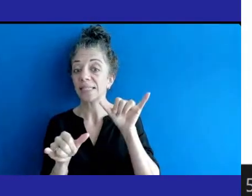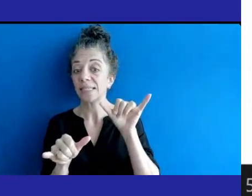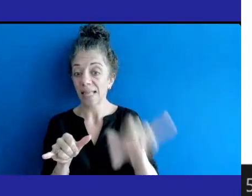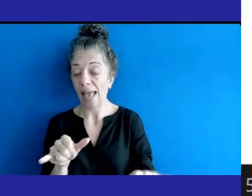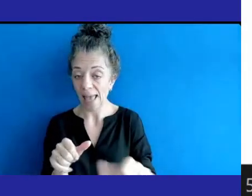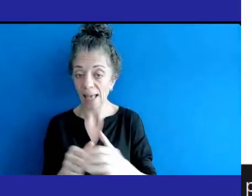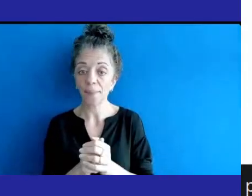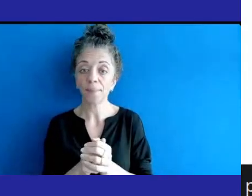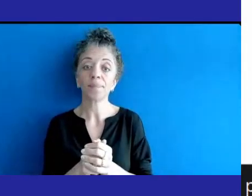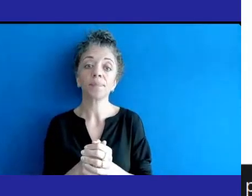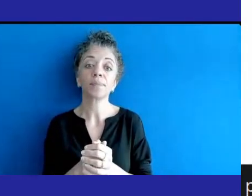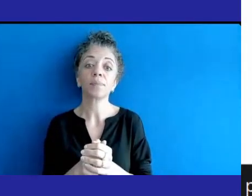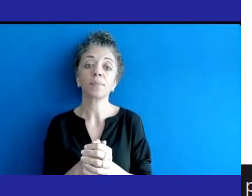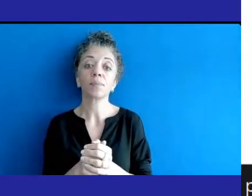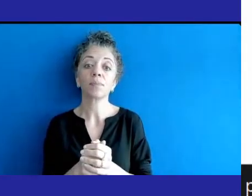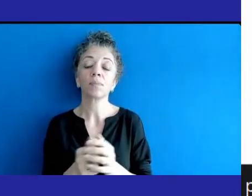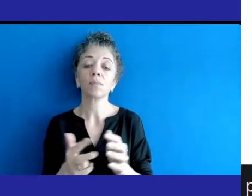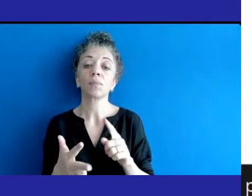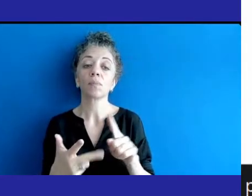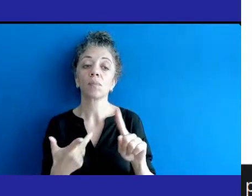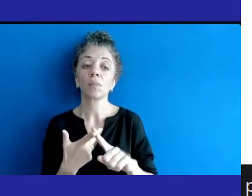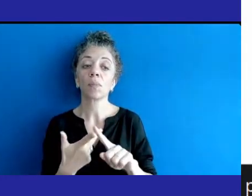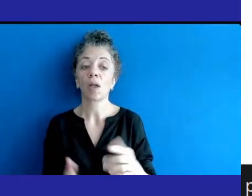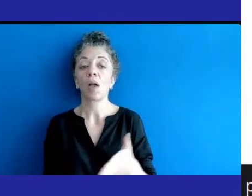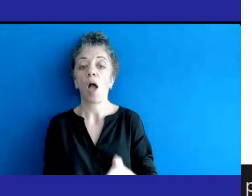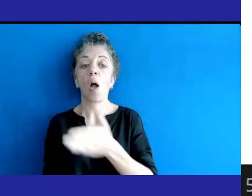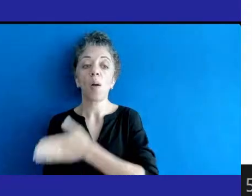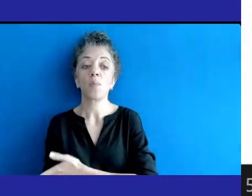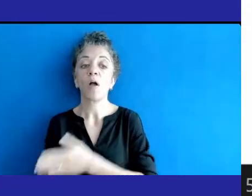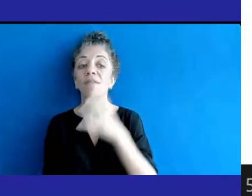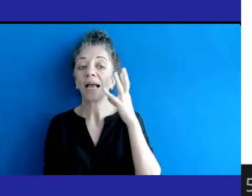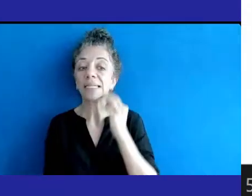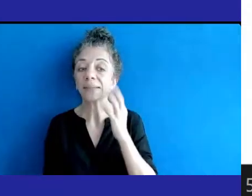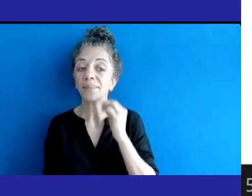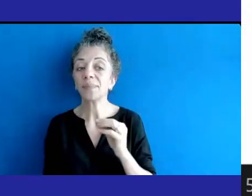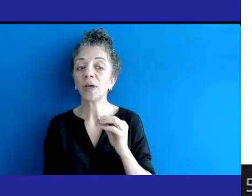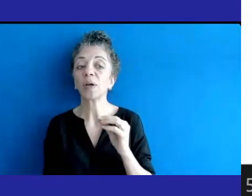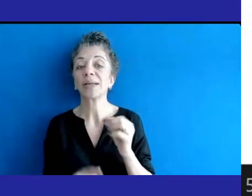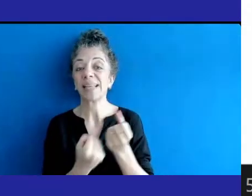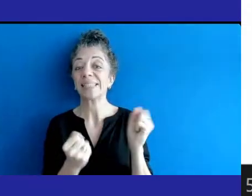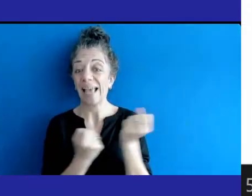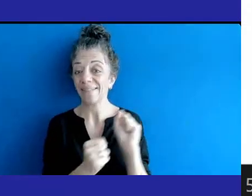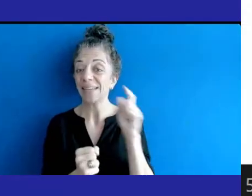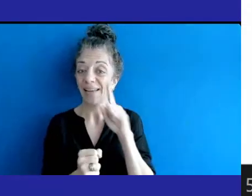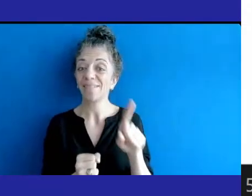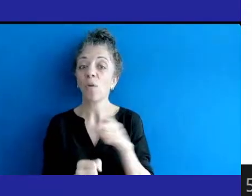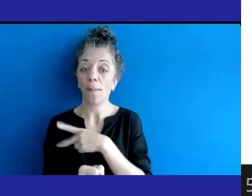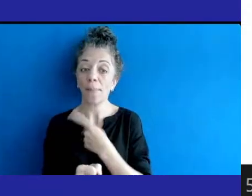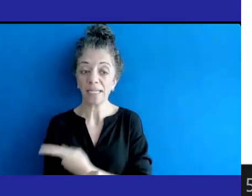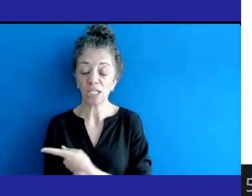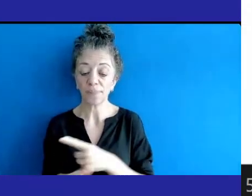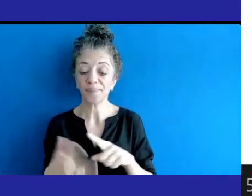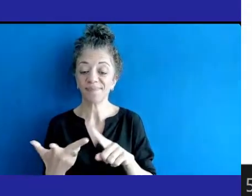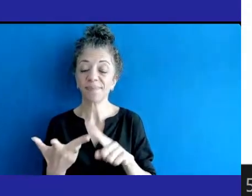ultimately improving the experience and safety of the care we deliver for our patients, but then finally it gives us an alternate lens into how we actually deliver care that